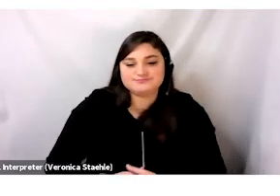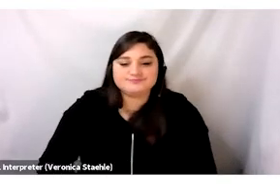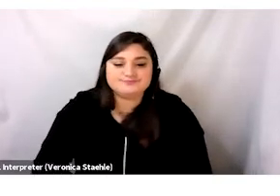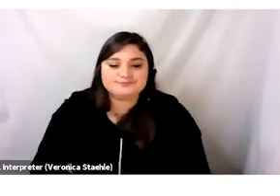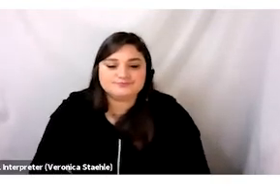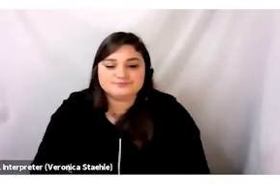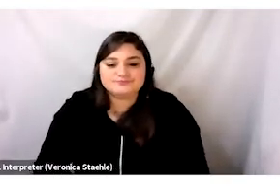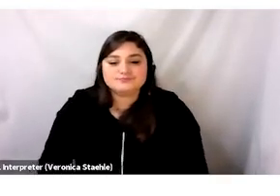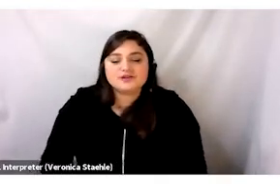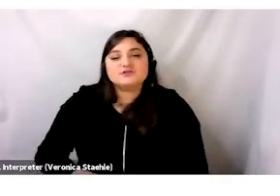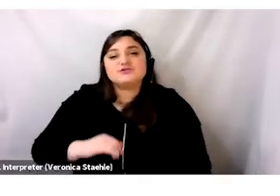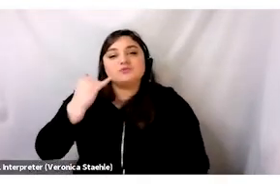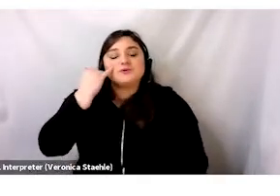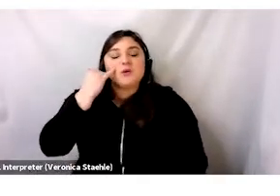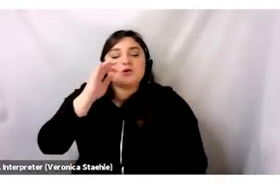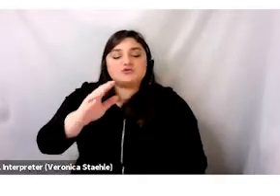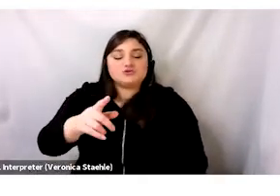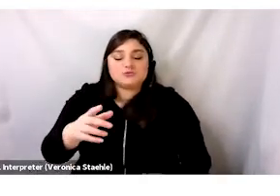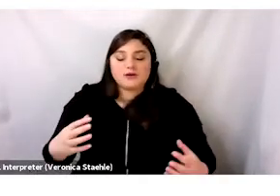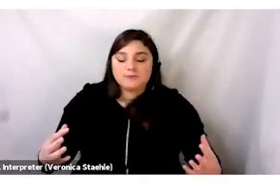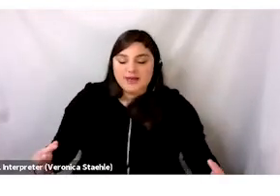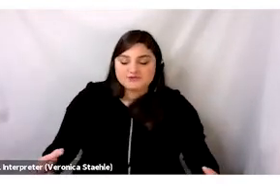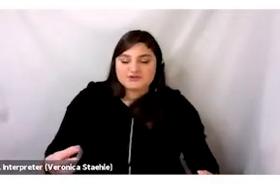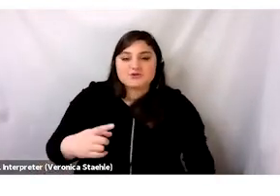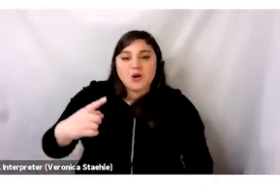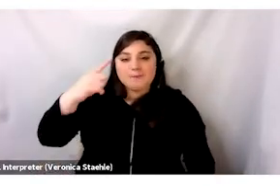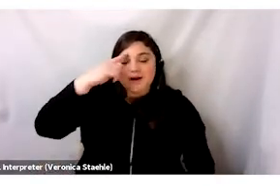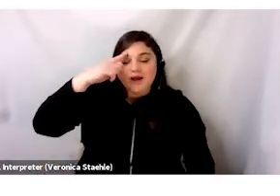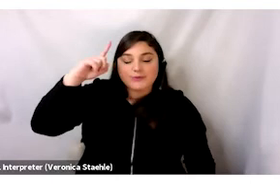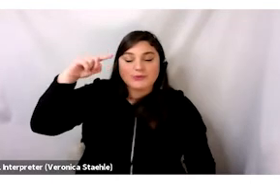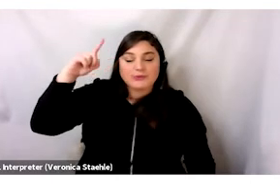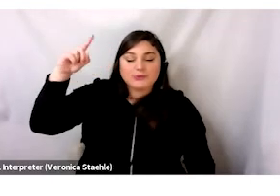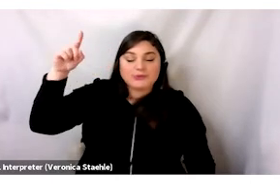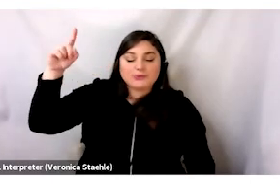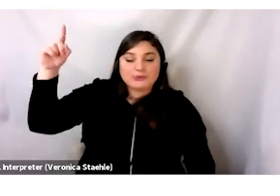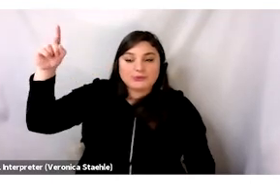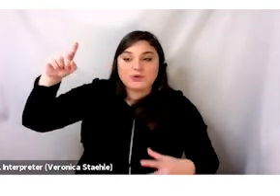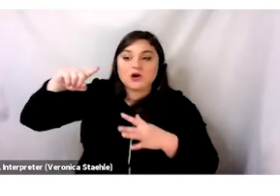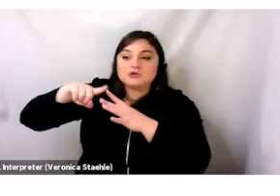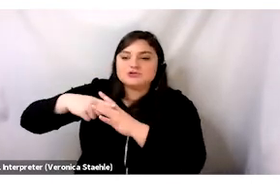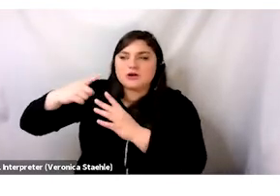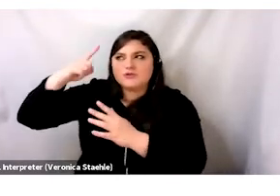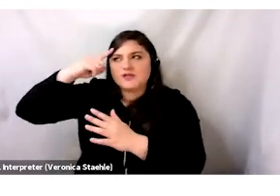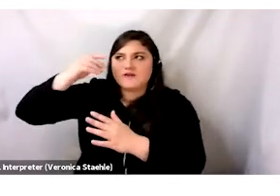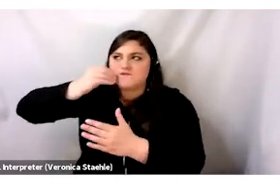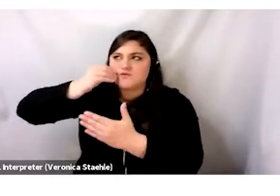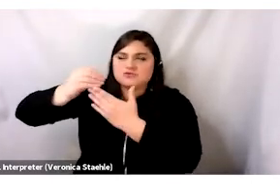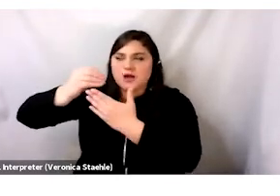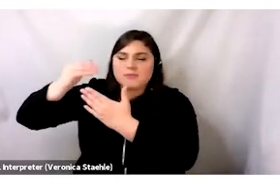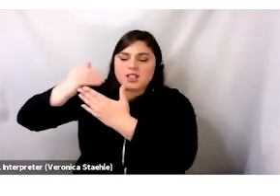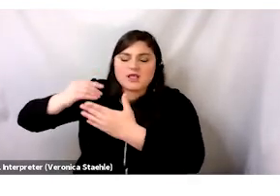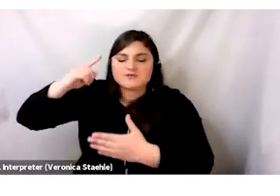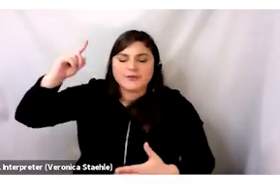you find your mind wandering and you're suddenly making a grocery list, there's no reason to judge yourself